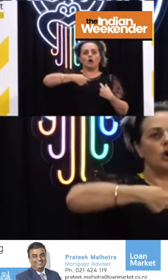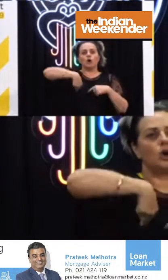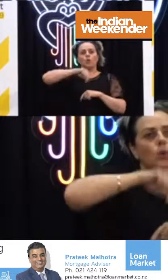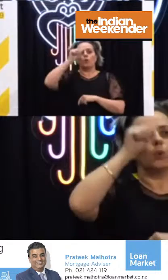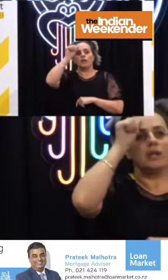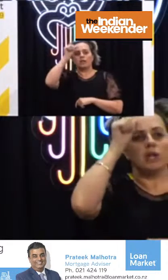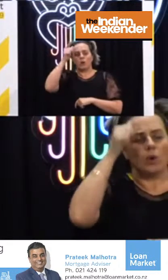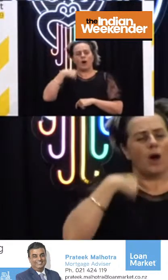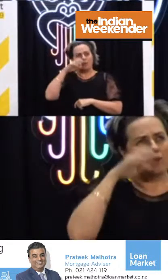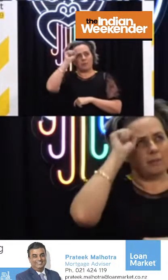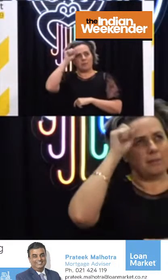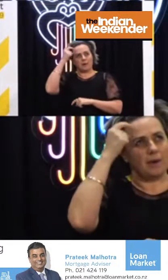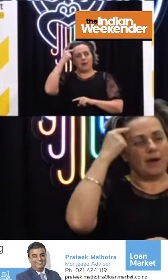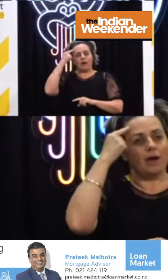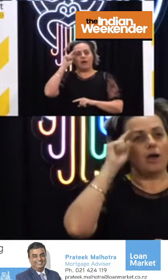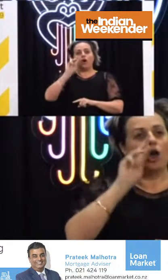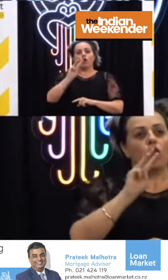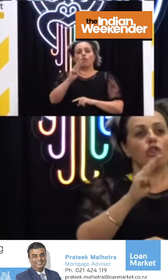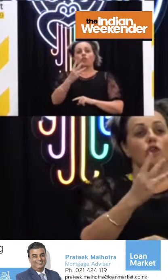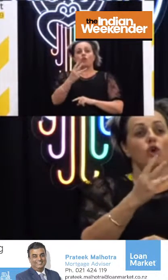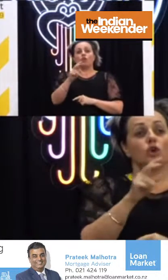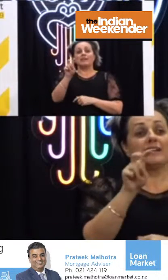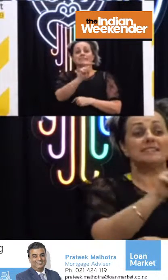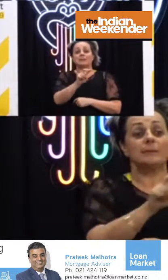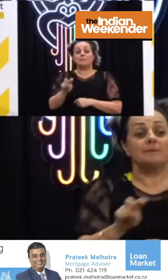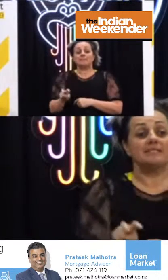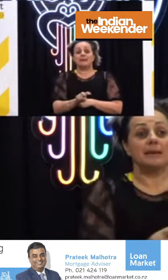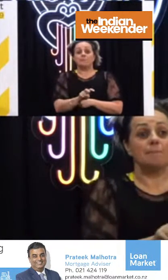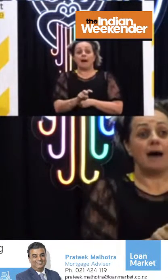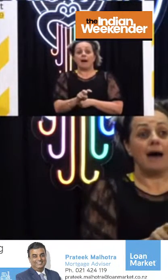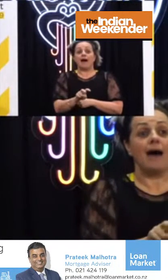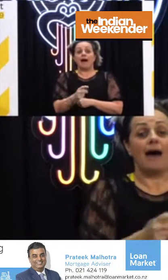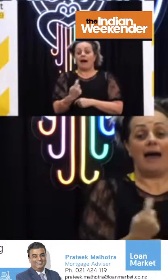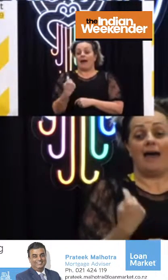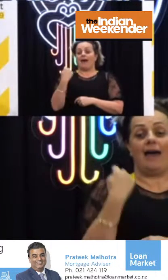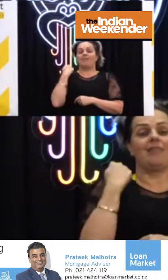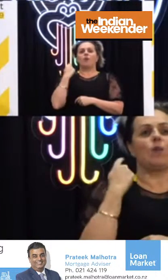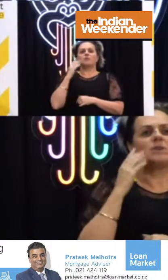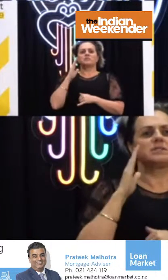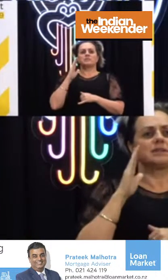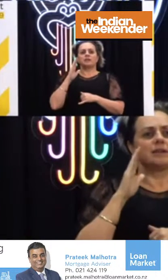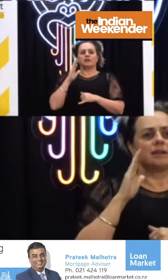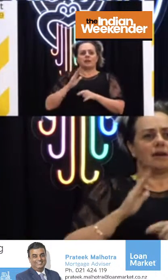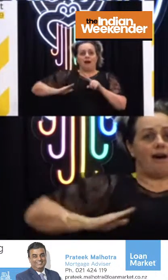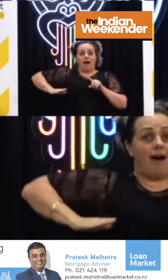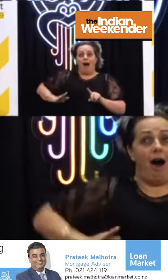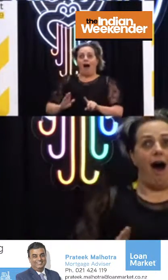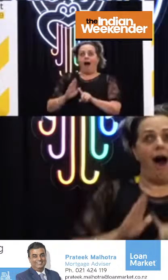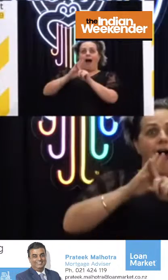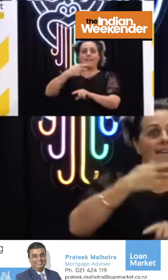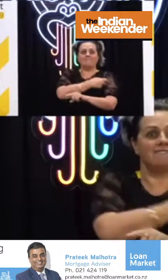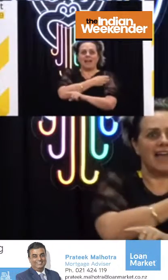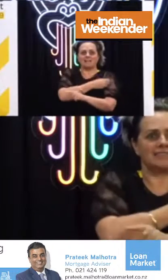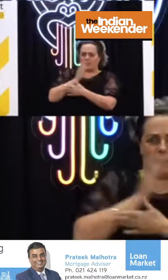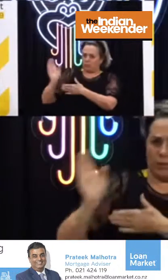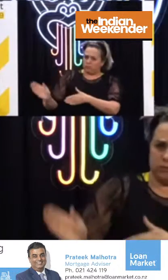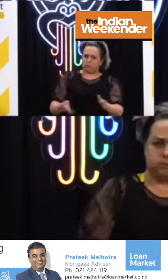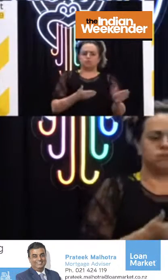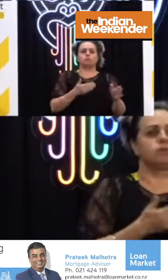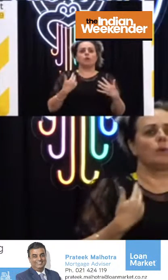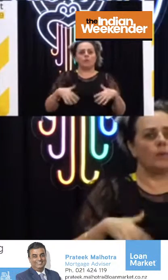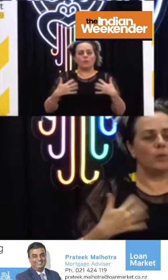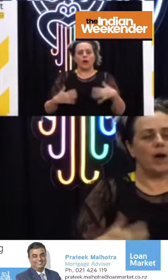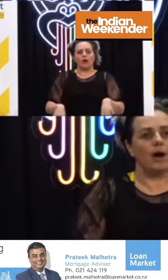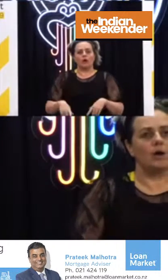my recollection is correct, that the 3rd of September was the last date where we had the highest reach. And you would expect that during